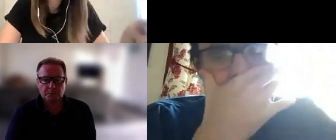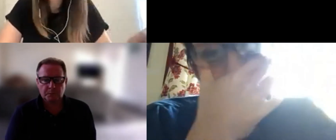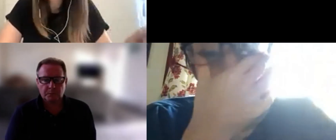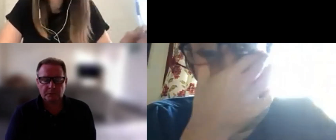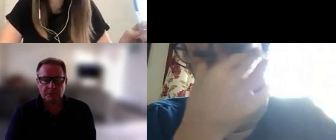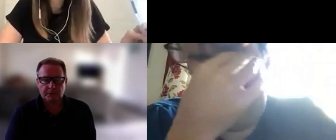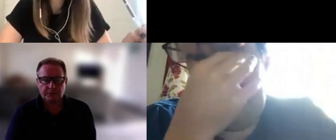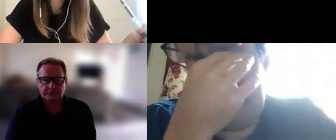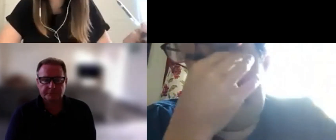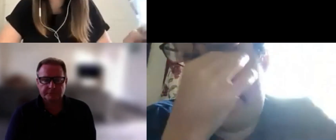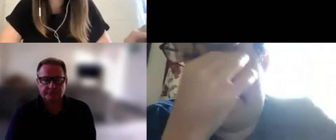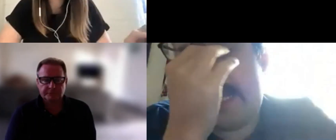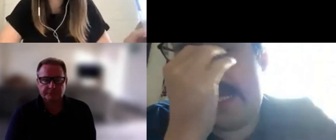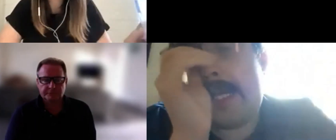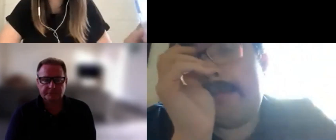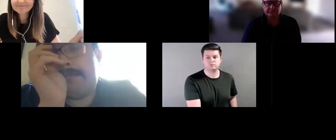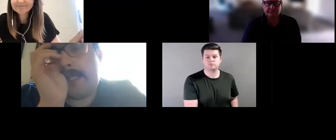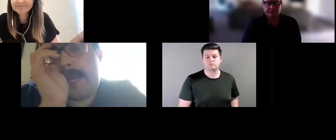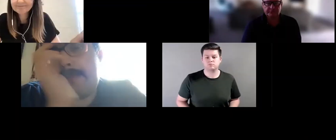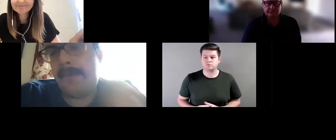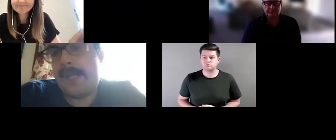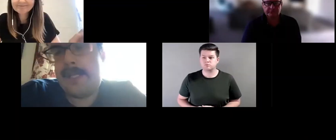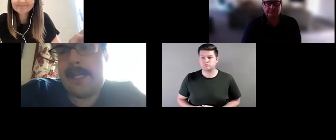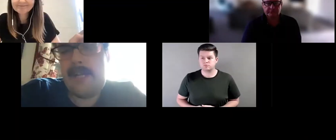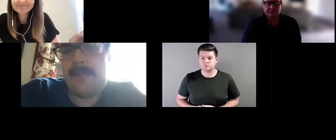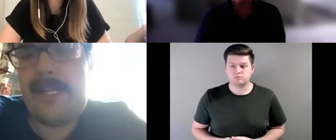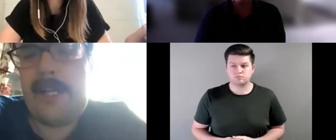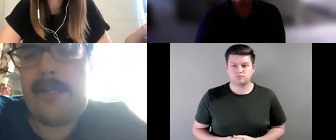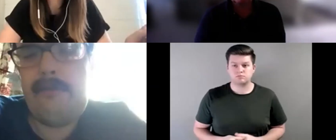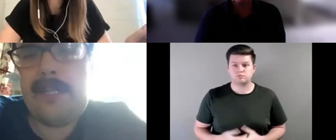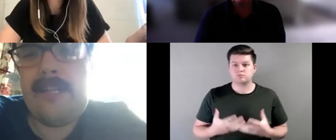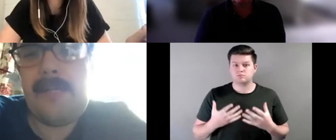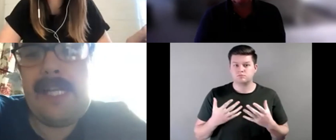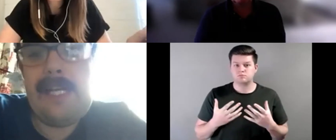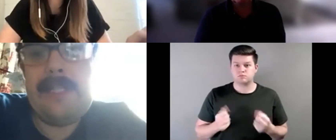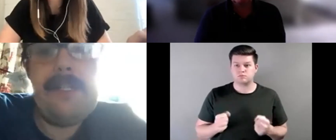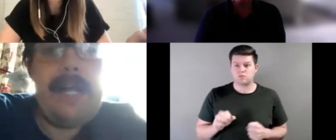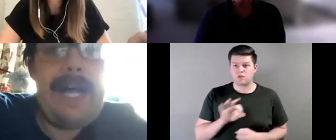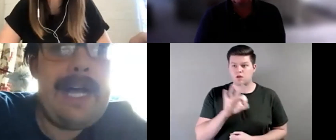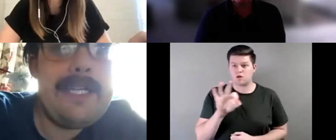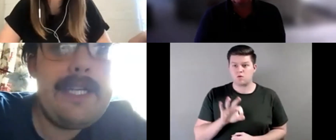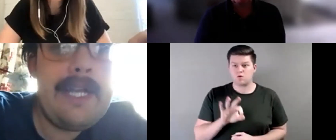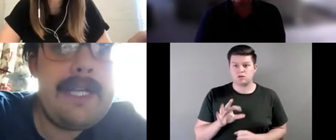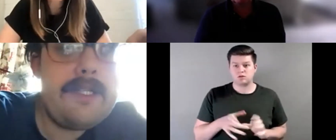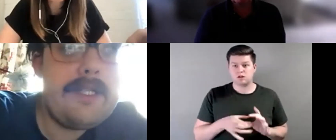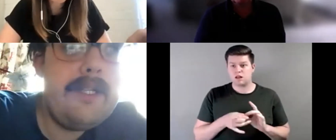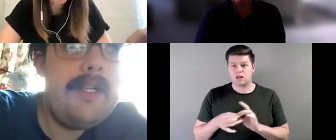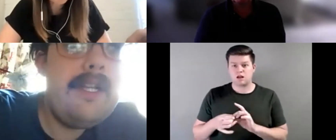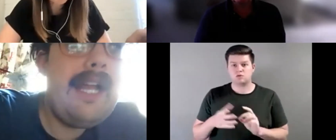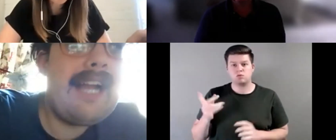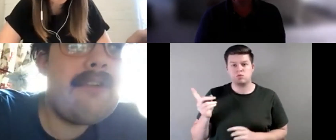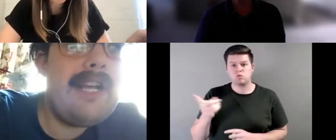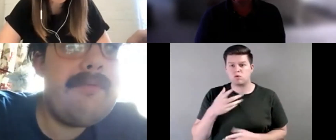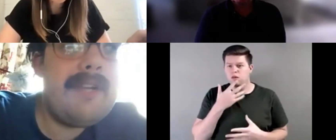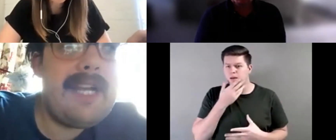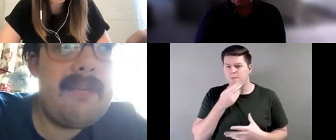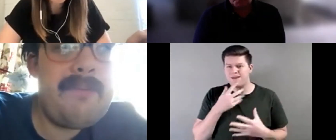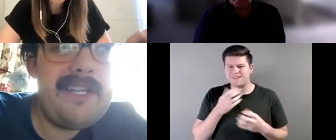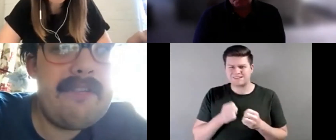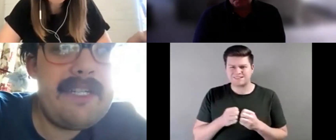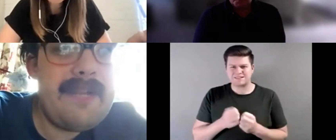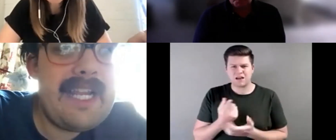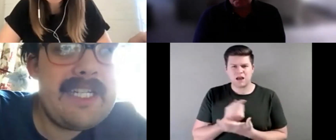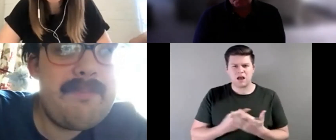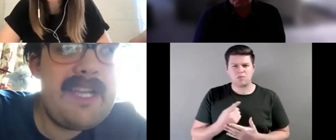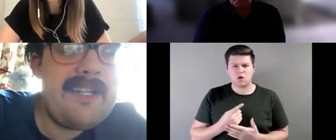about the gave the presentation about the National Entitlement Card, and it's a question regarding a